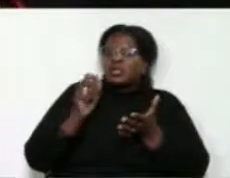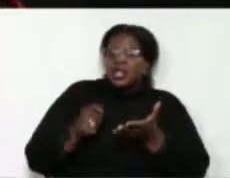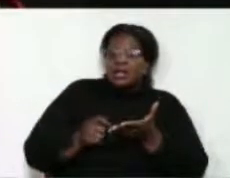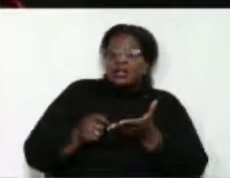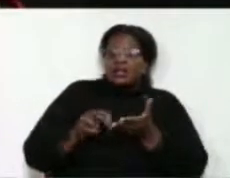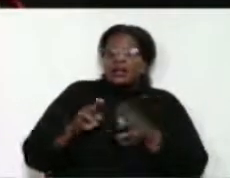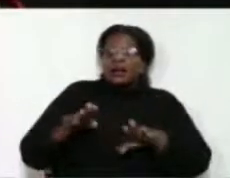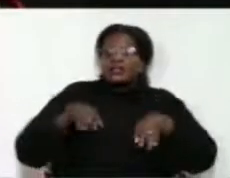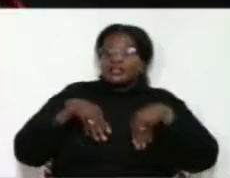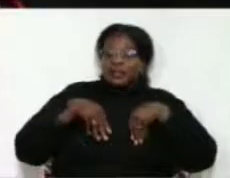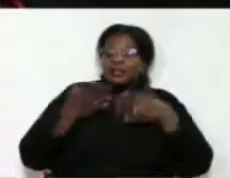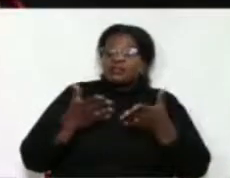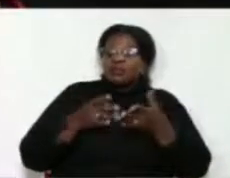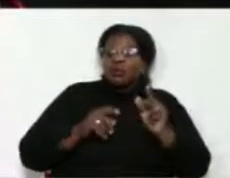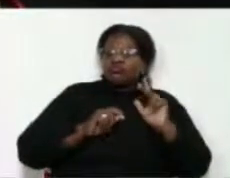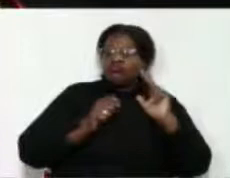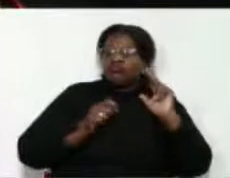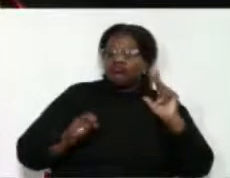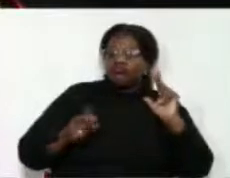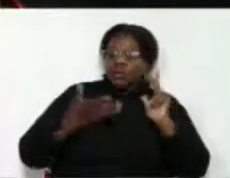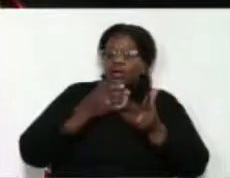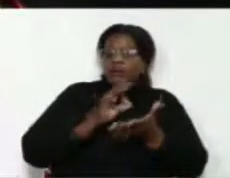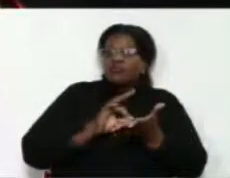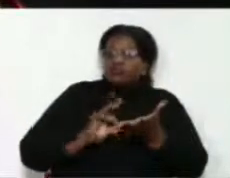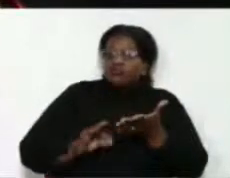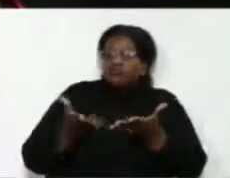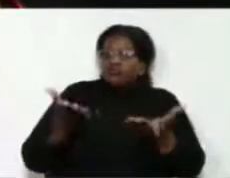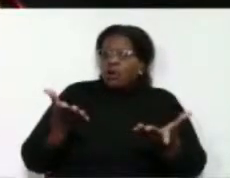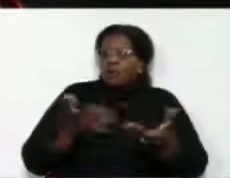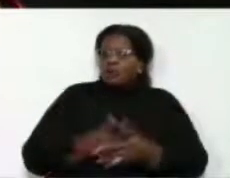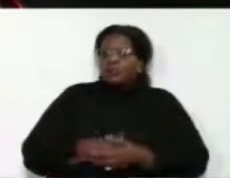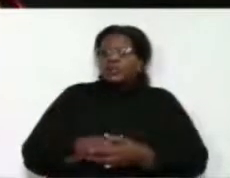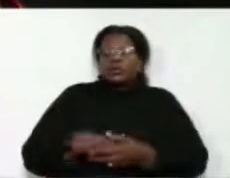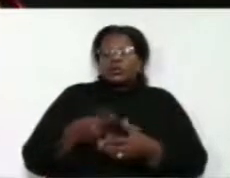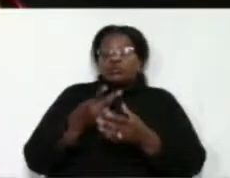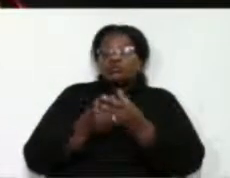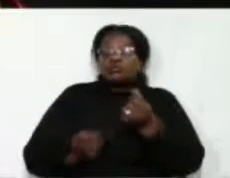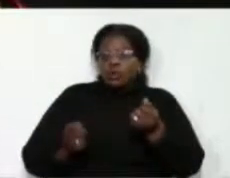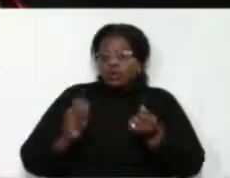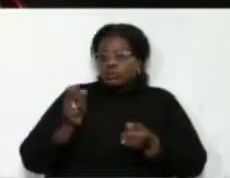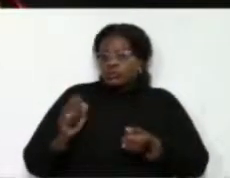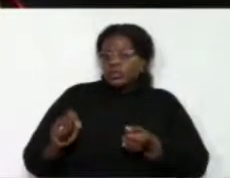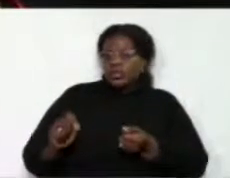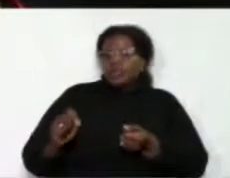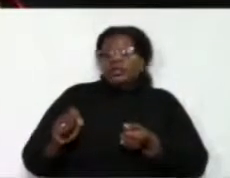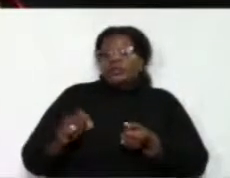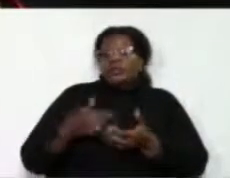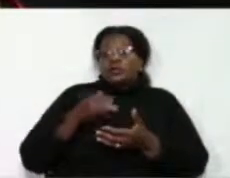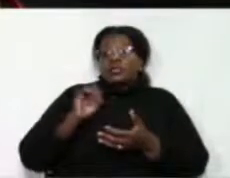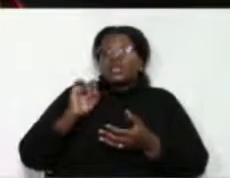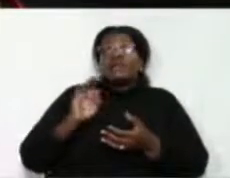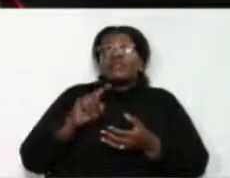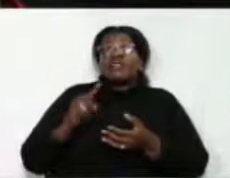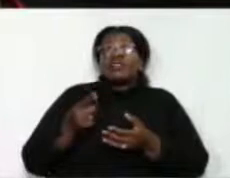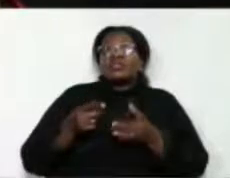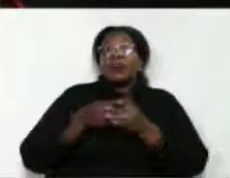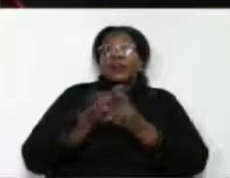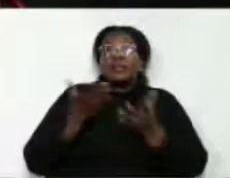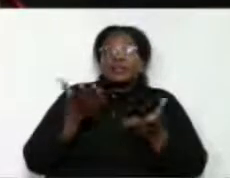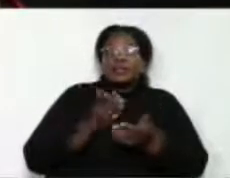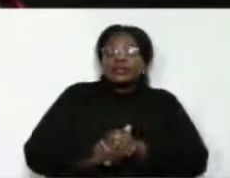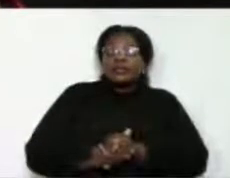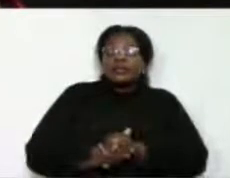agreement? Yeah, it could be. I mean, it could be something that you both sign and pin on the wall, and whenever things get tough, I point to it and say, Absai,